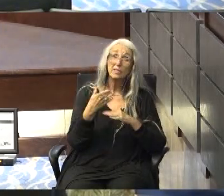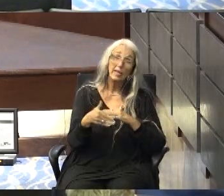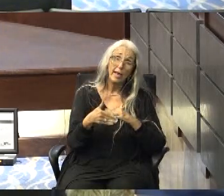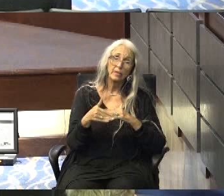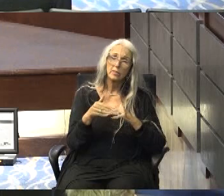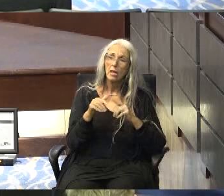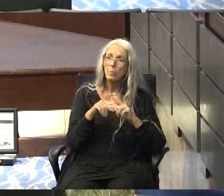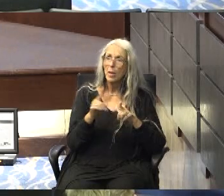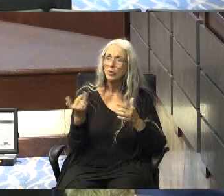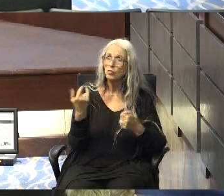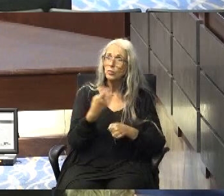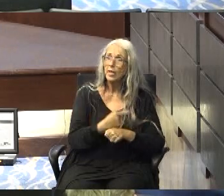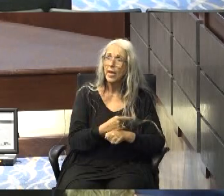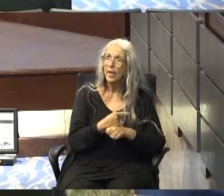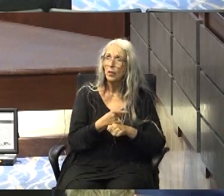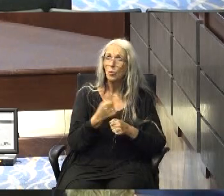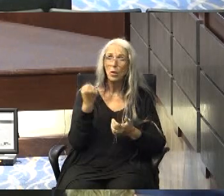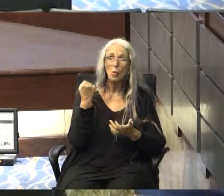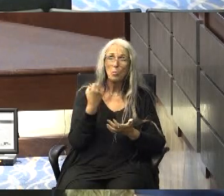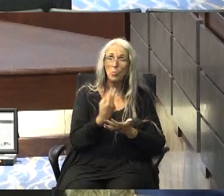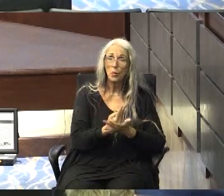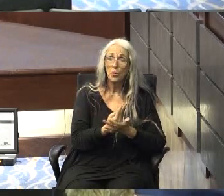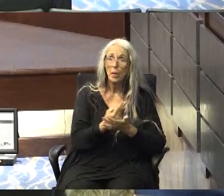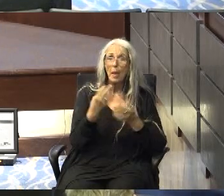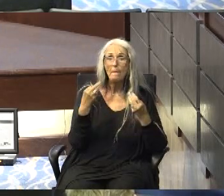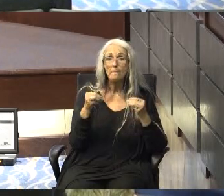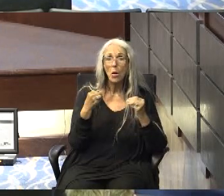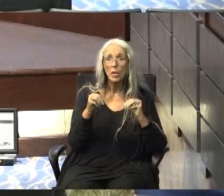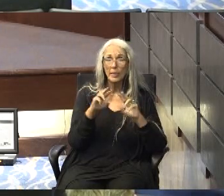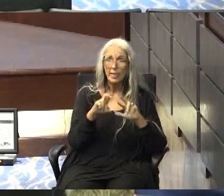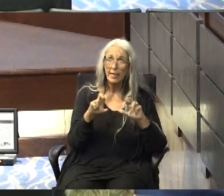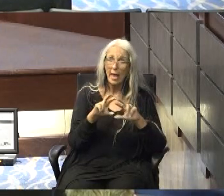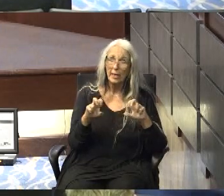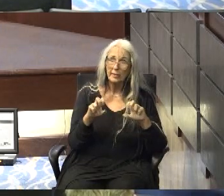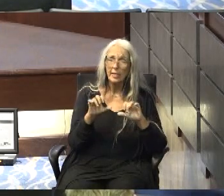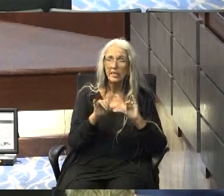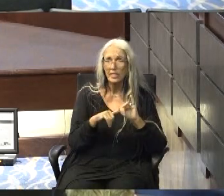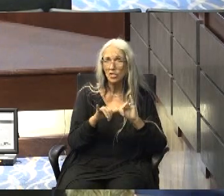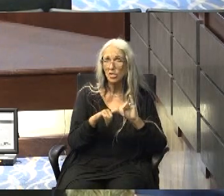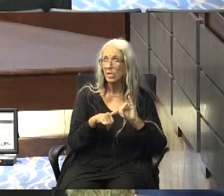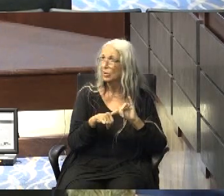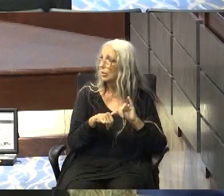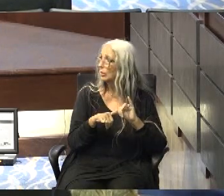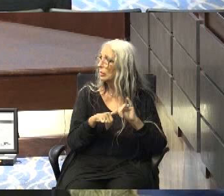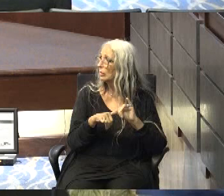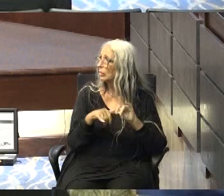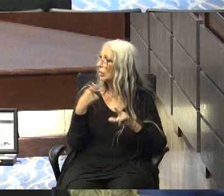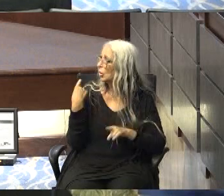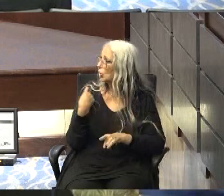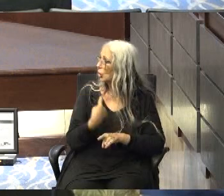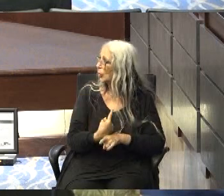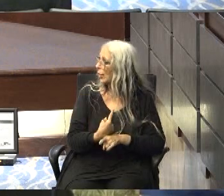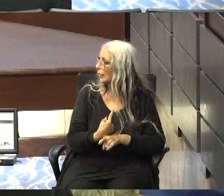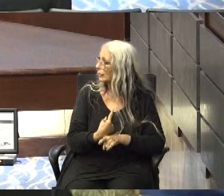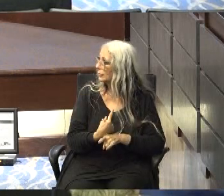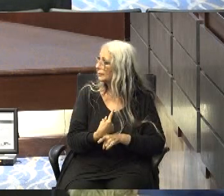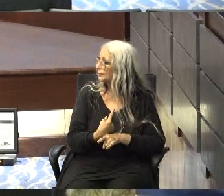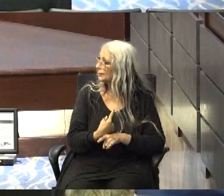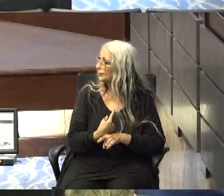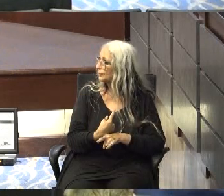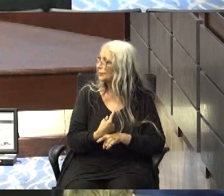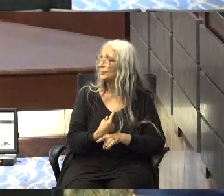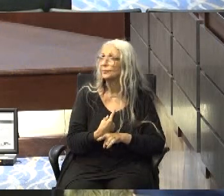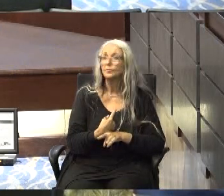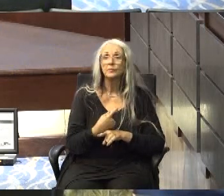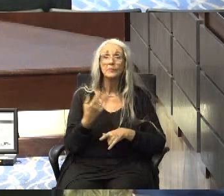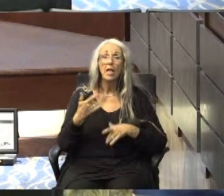right now, today, we are just approving the market analysis and the engineering studies. That's correct. Yep. I'm just excited about